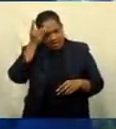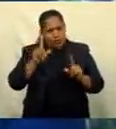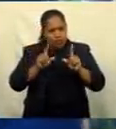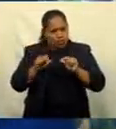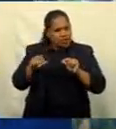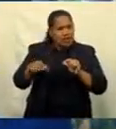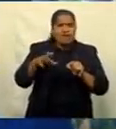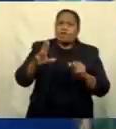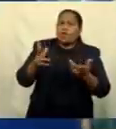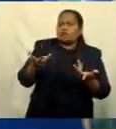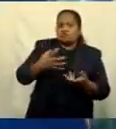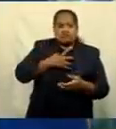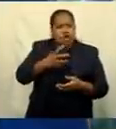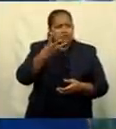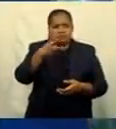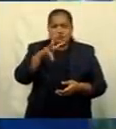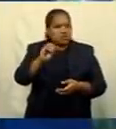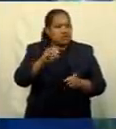probably more than 30 years.